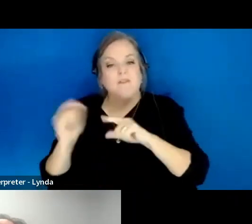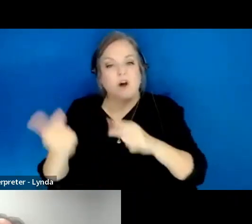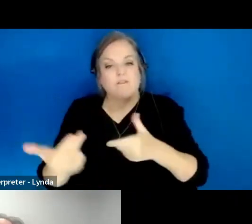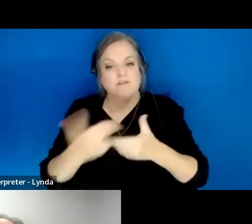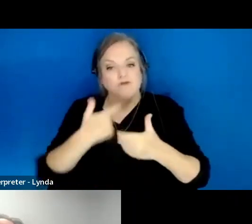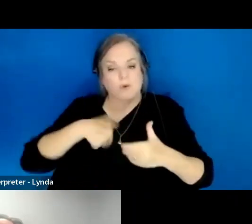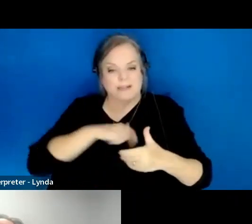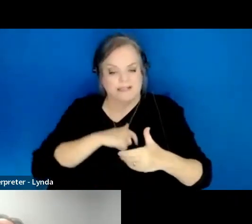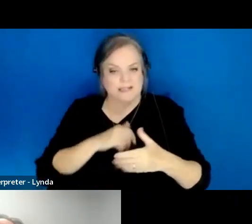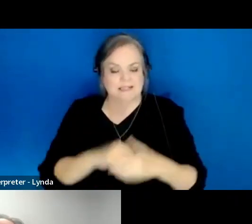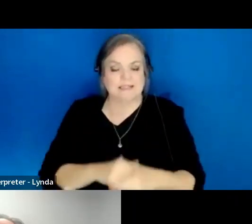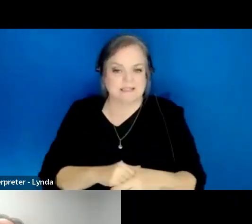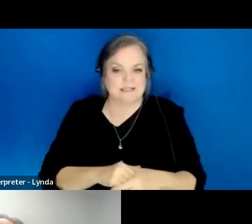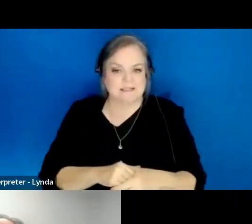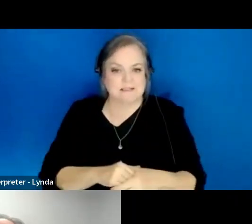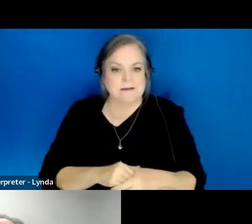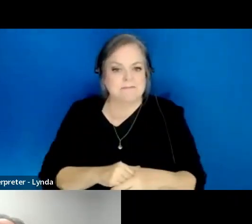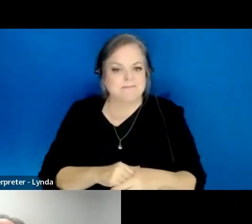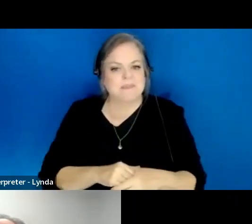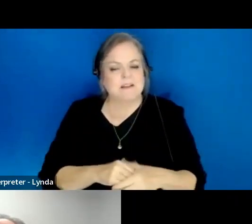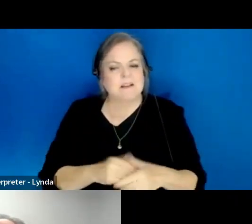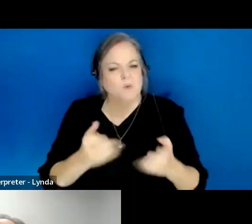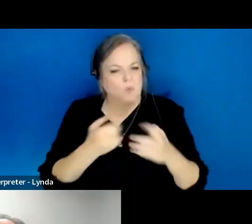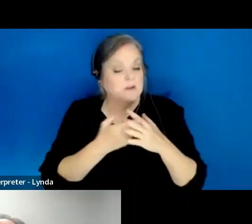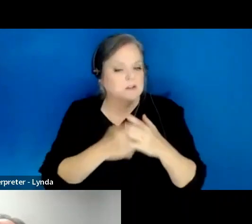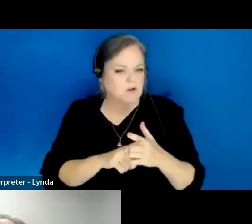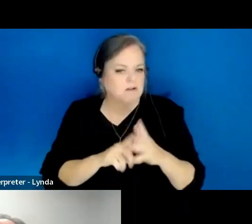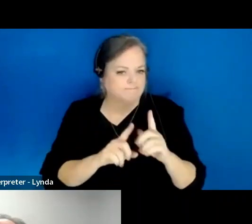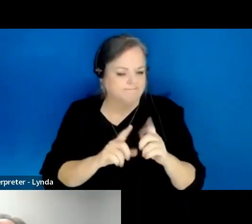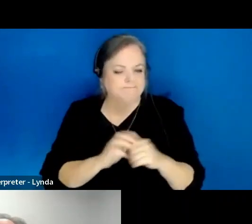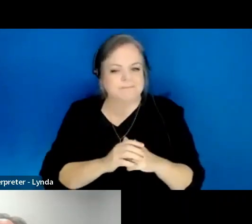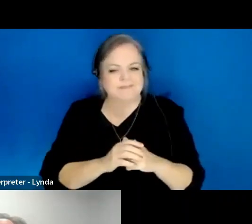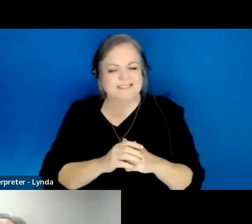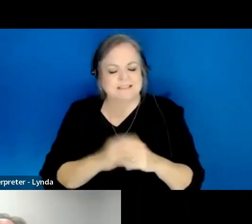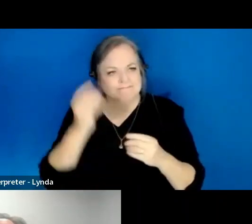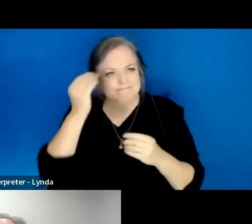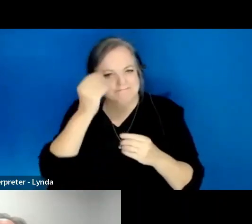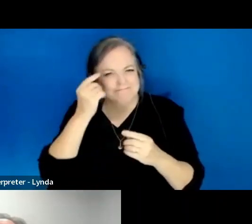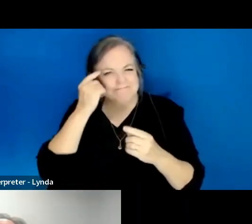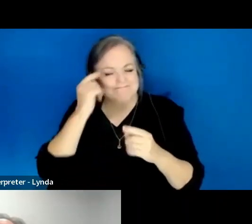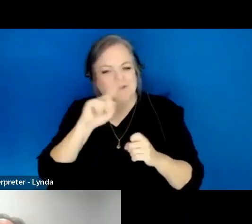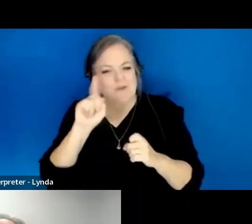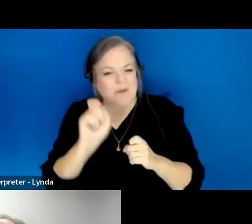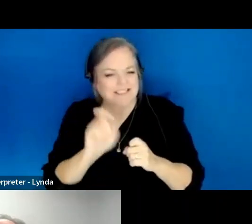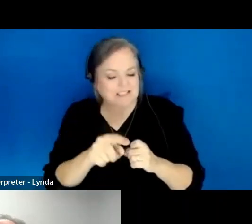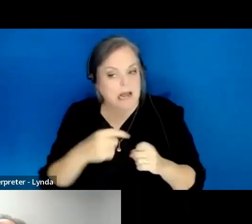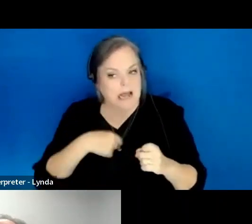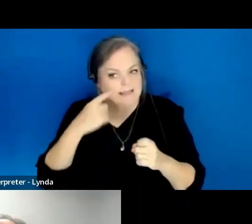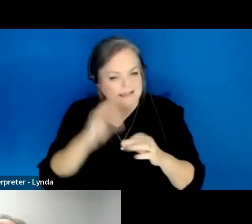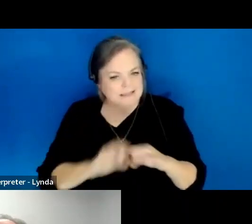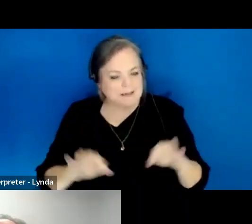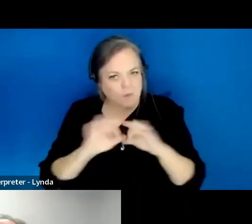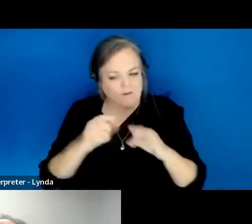us. And so this is what I want to start with. And it's a kind of a reflection question, because I think it's important for us to